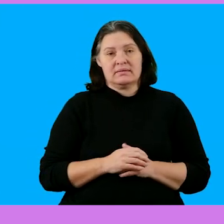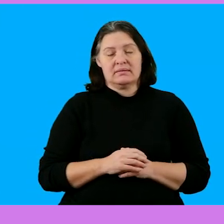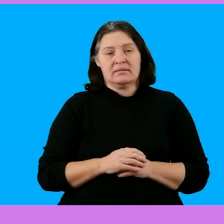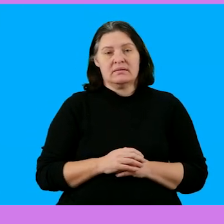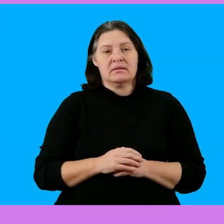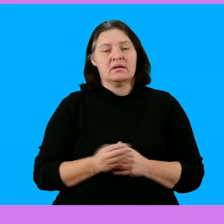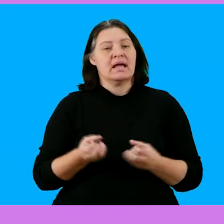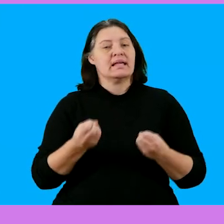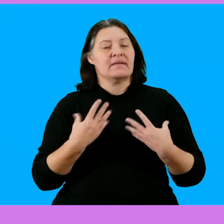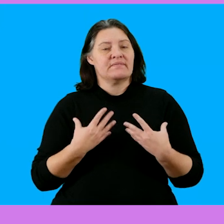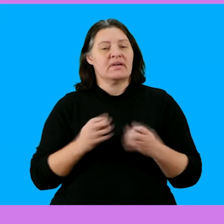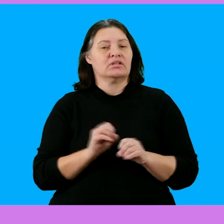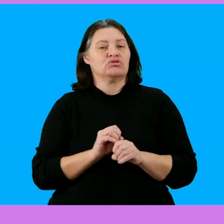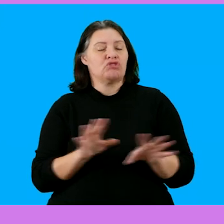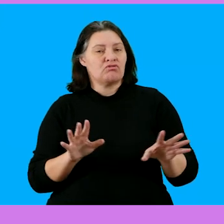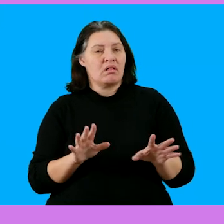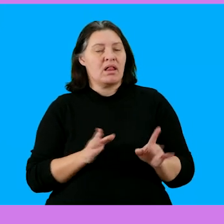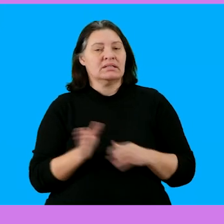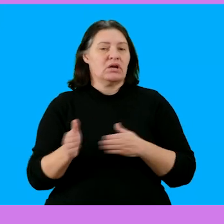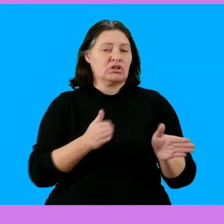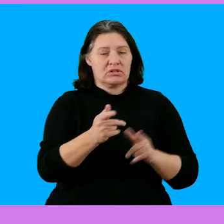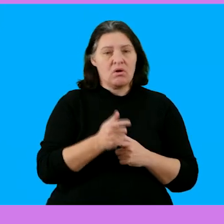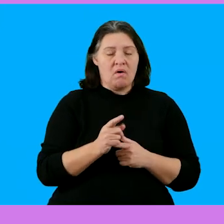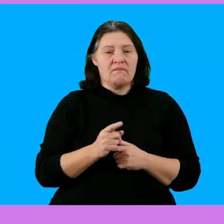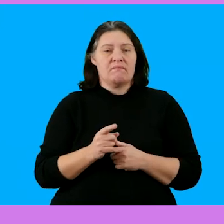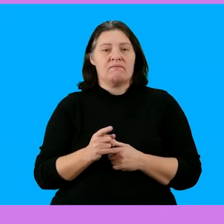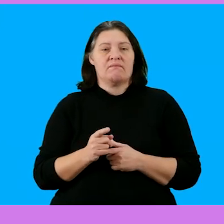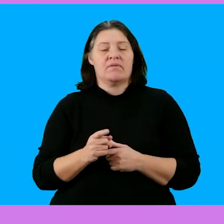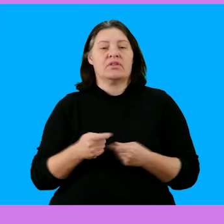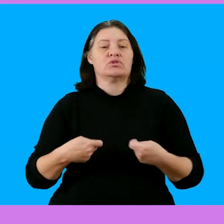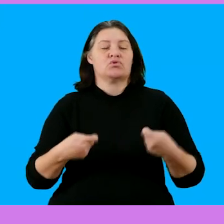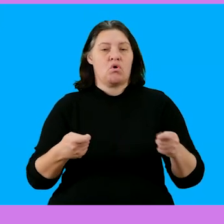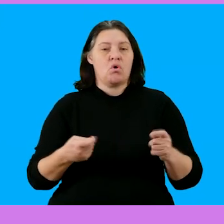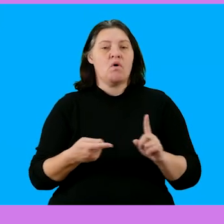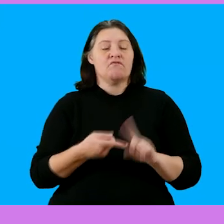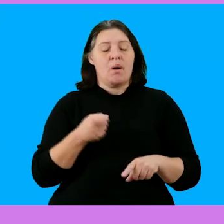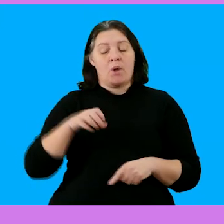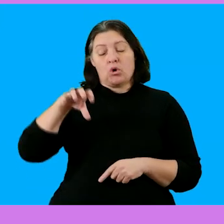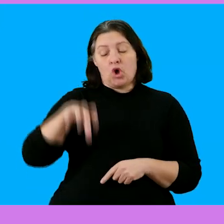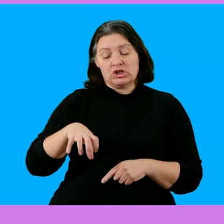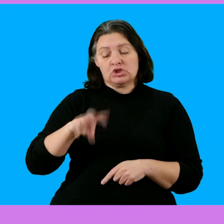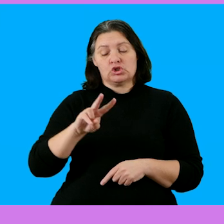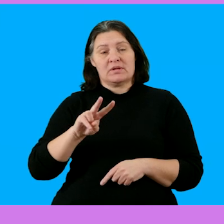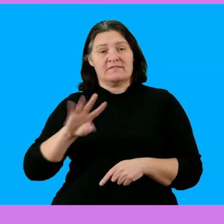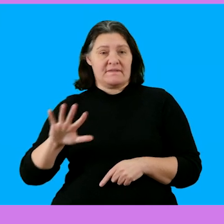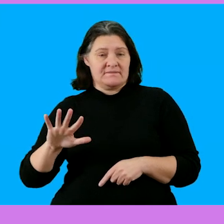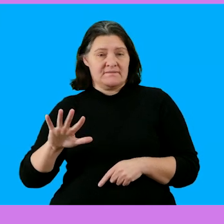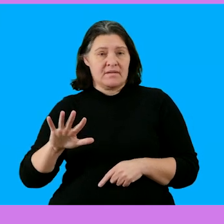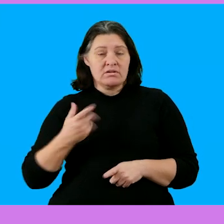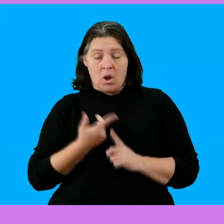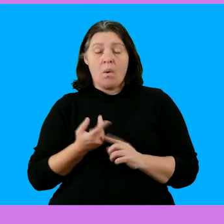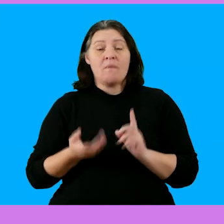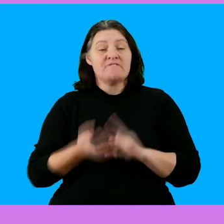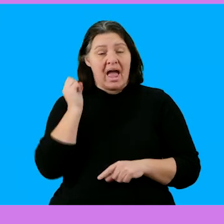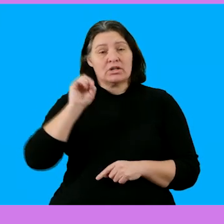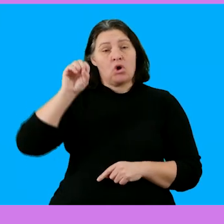number B. It says, give the general direction of the store from cottage 25. Now